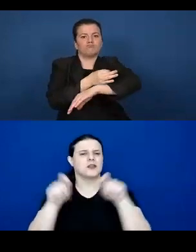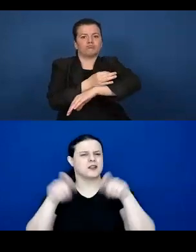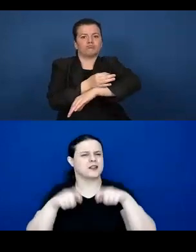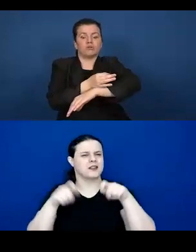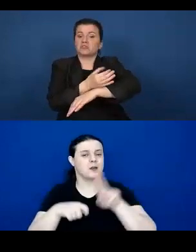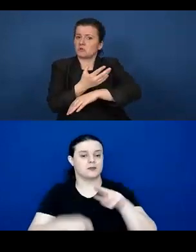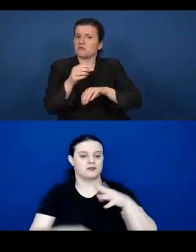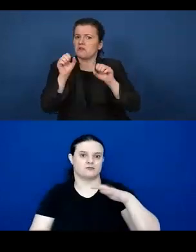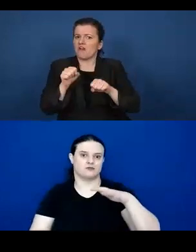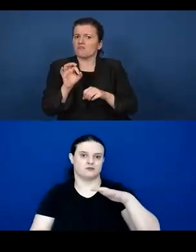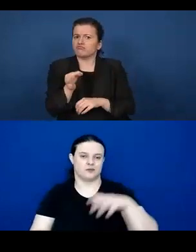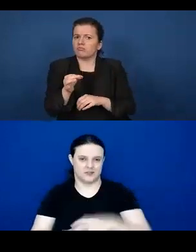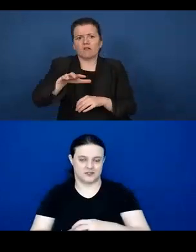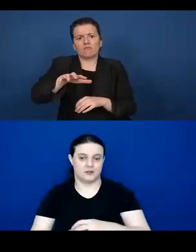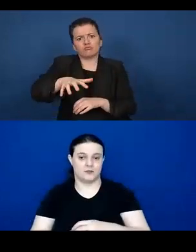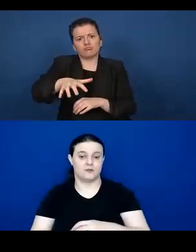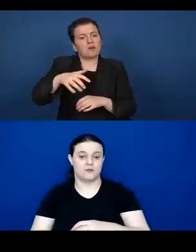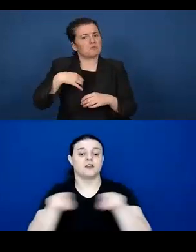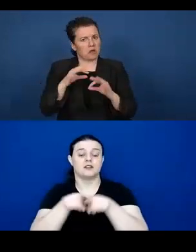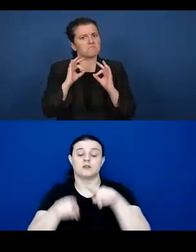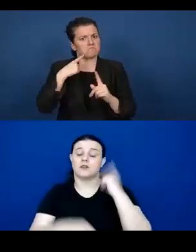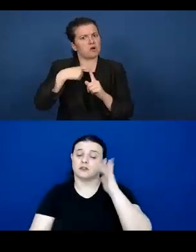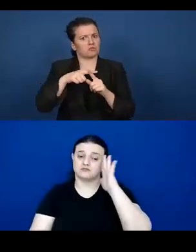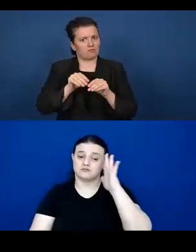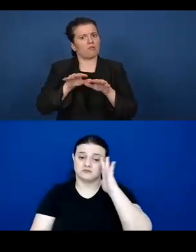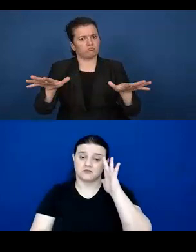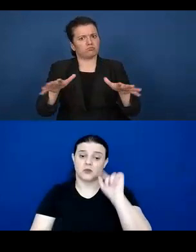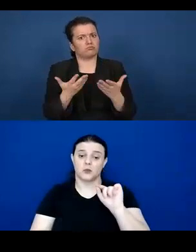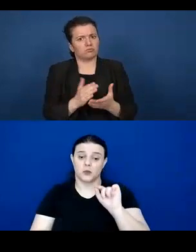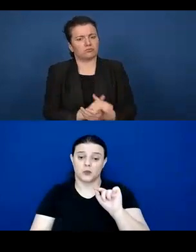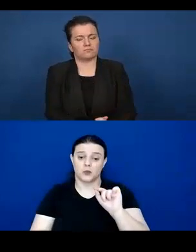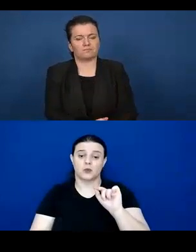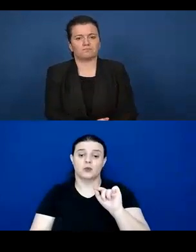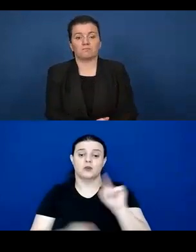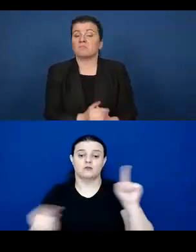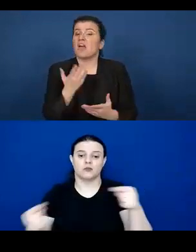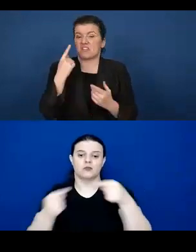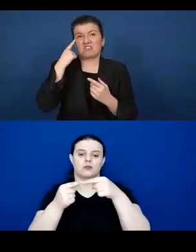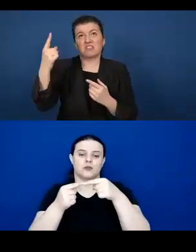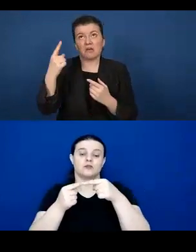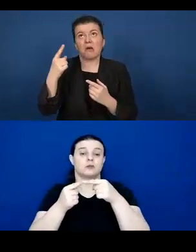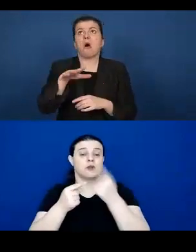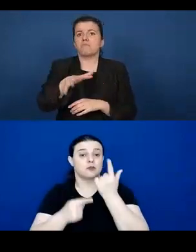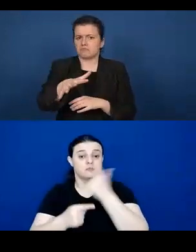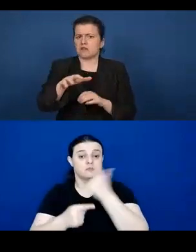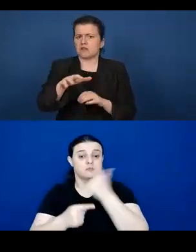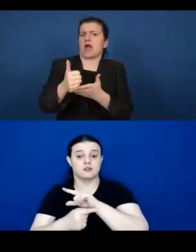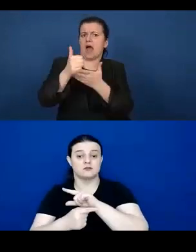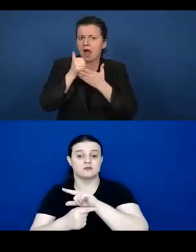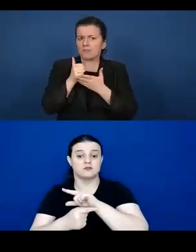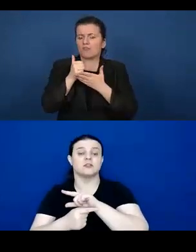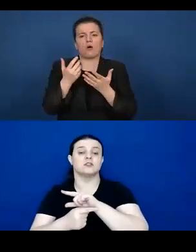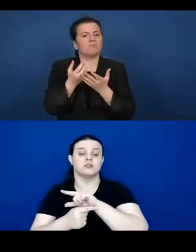vibrations. And we also think that they are potentially useful as a means of conveying information. And that's not only